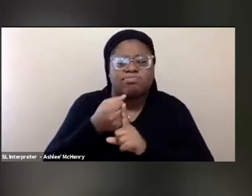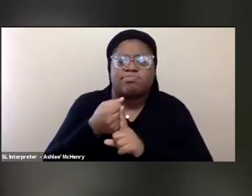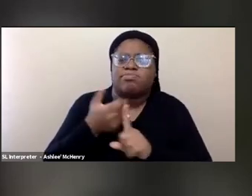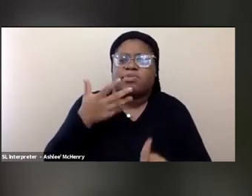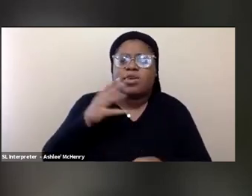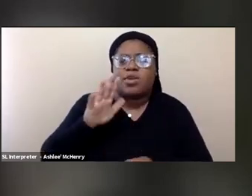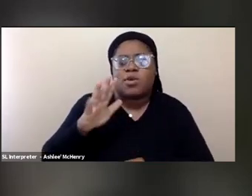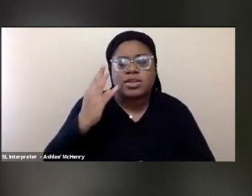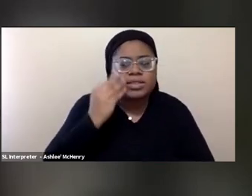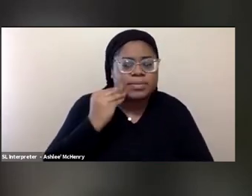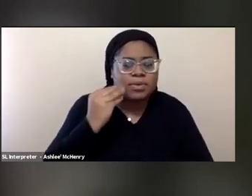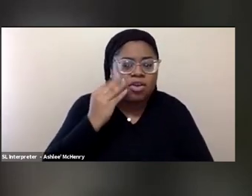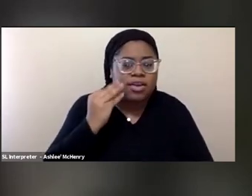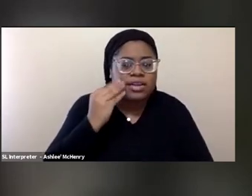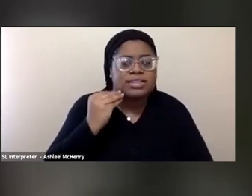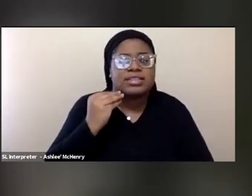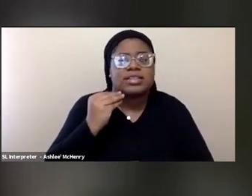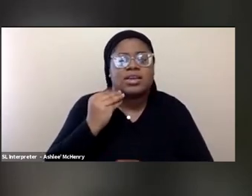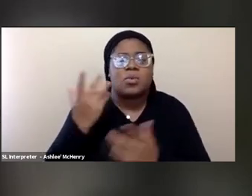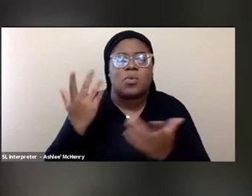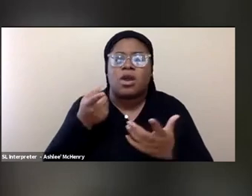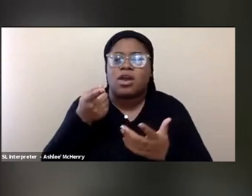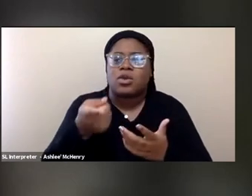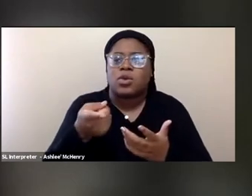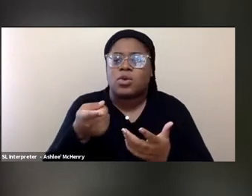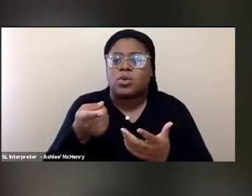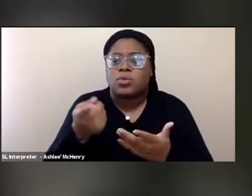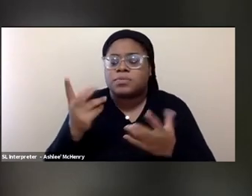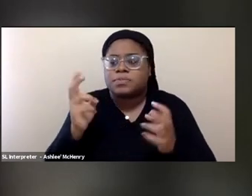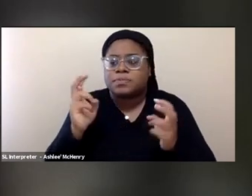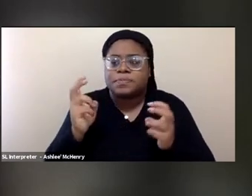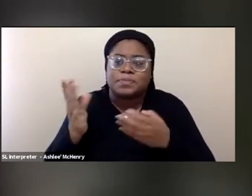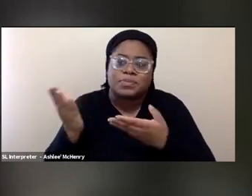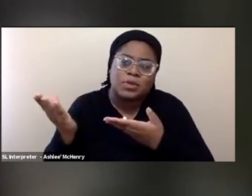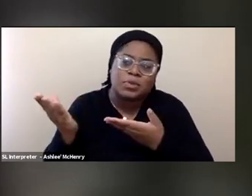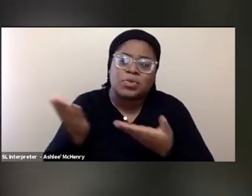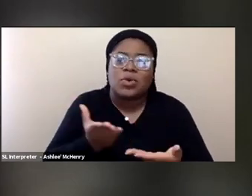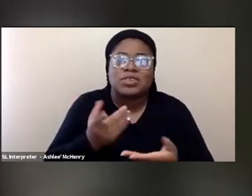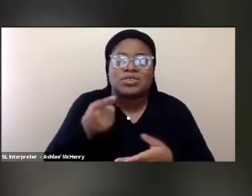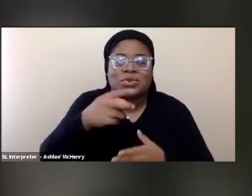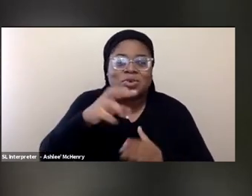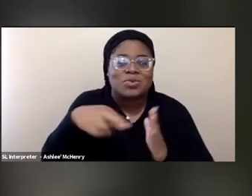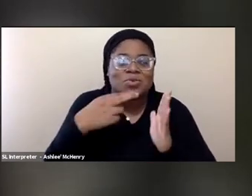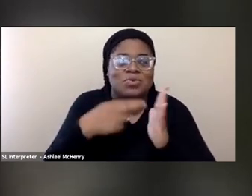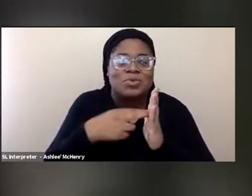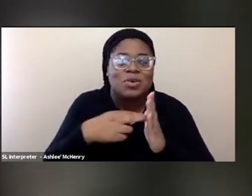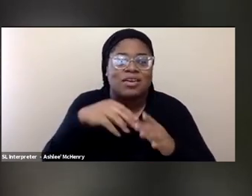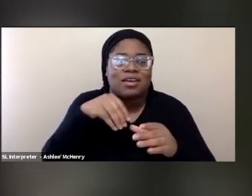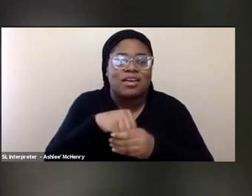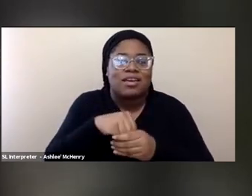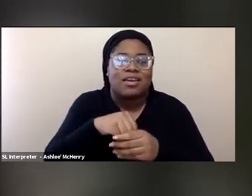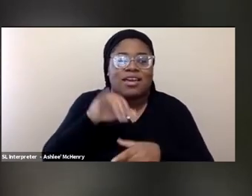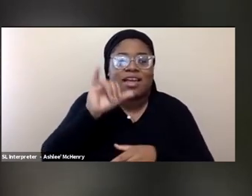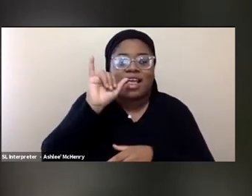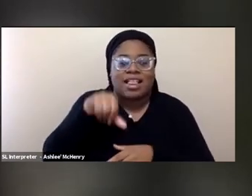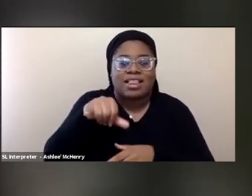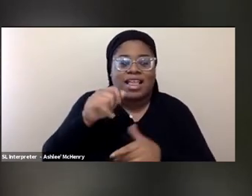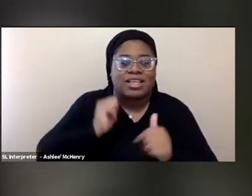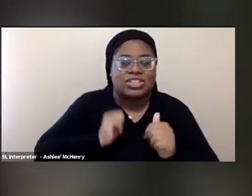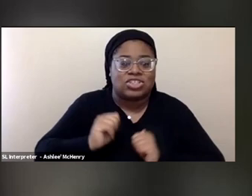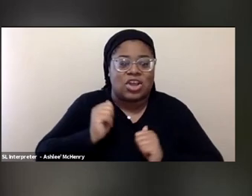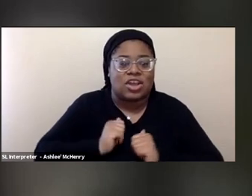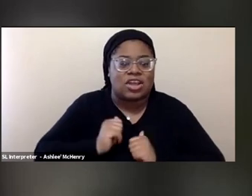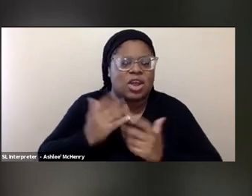your experiences and what you're bringing to your new role on Doogie Kame Aloha and what you